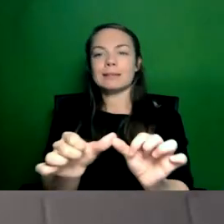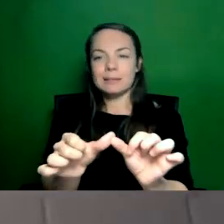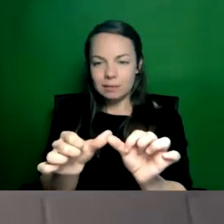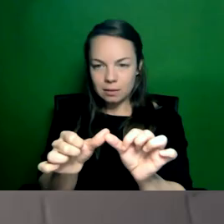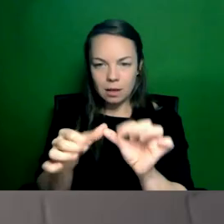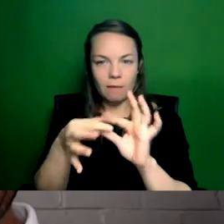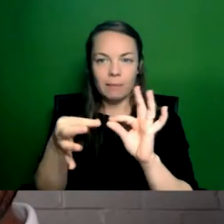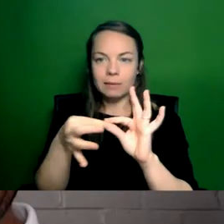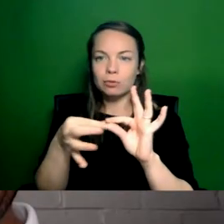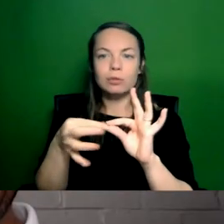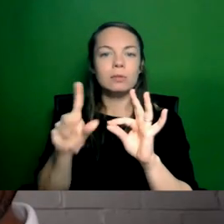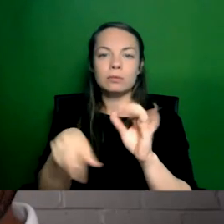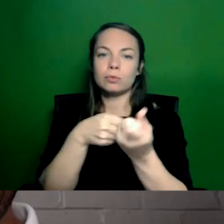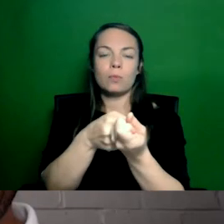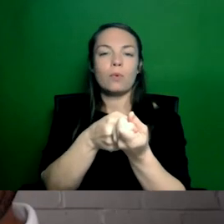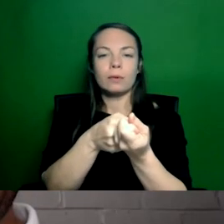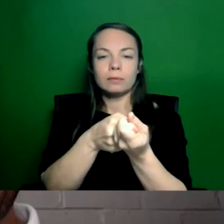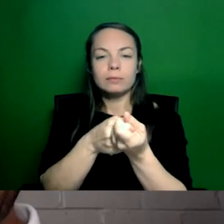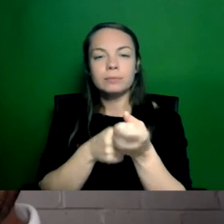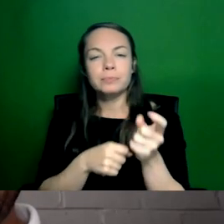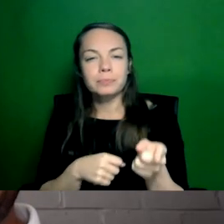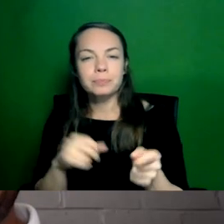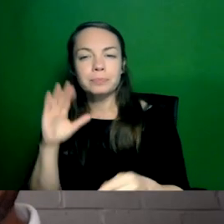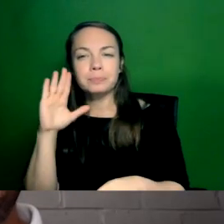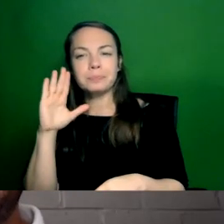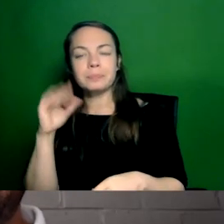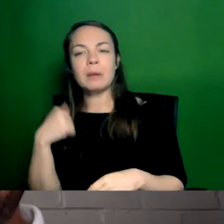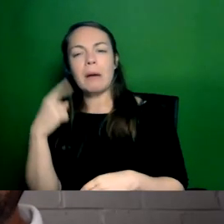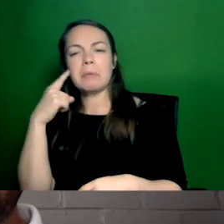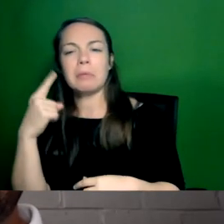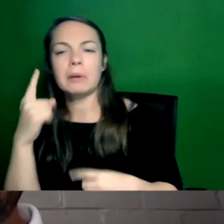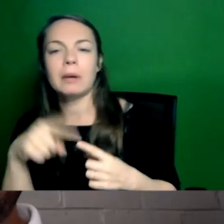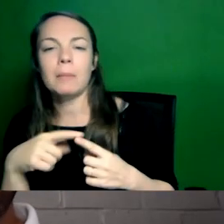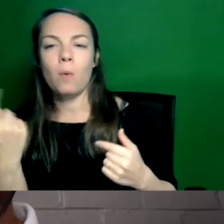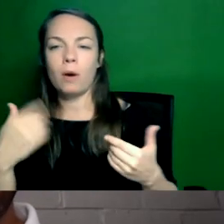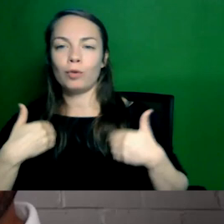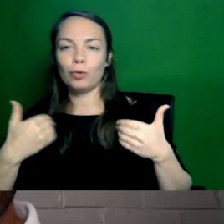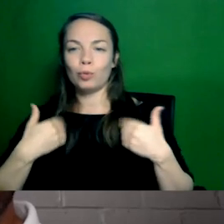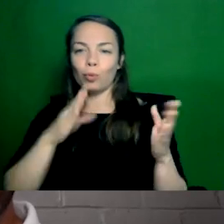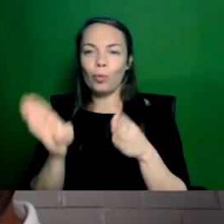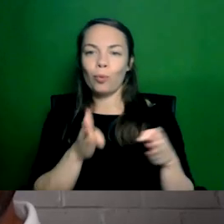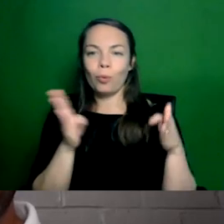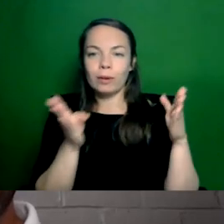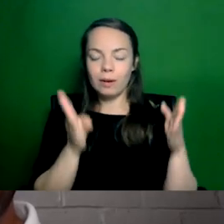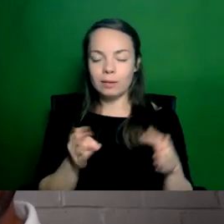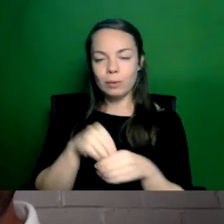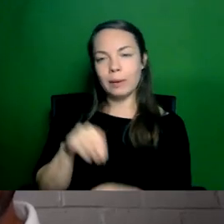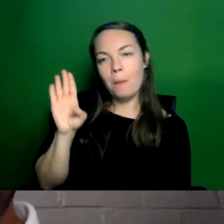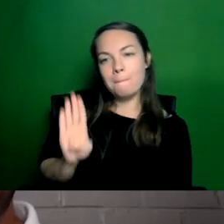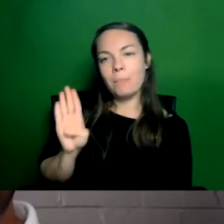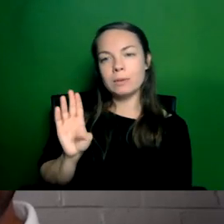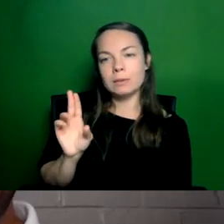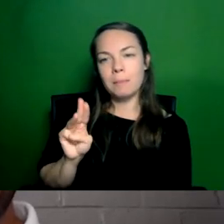is going to be supported. I think about there was a youth organizer in the Boston area where